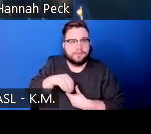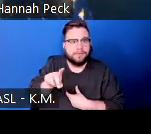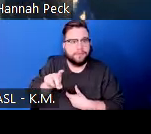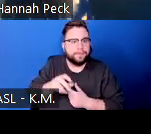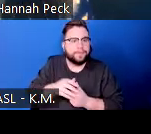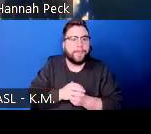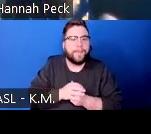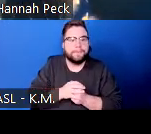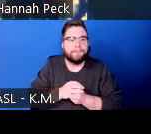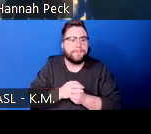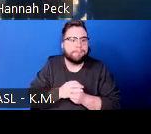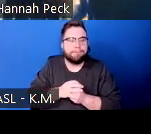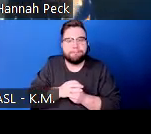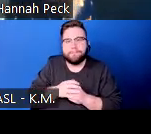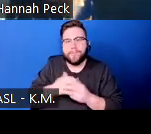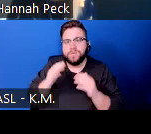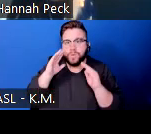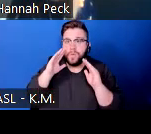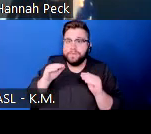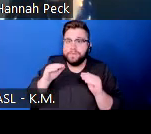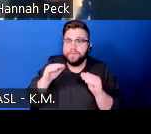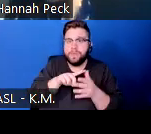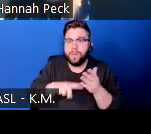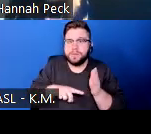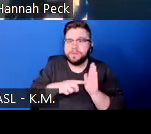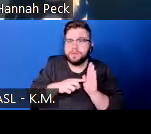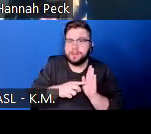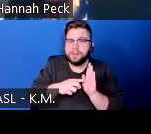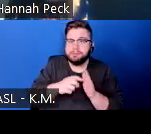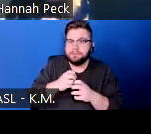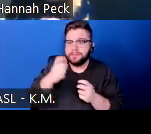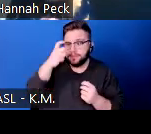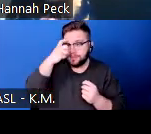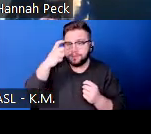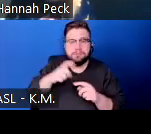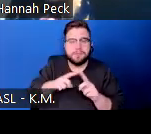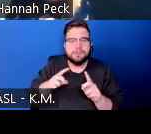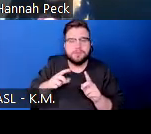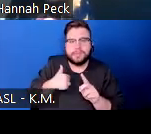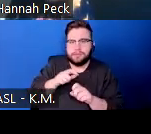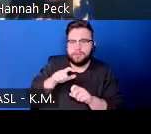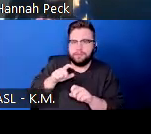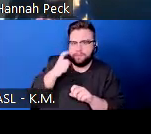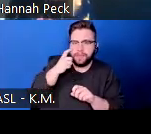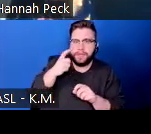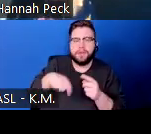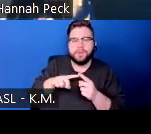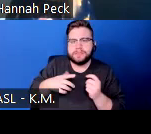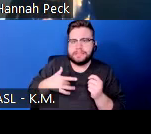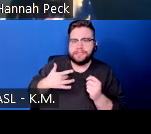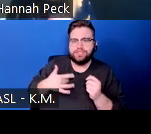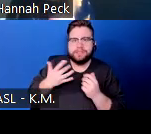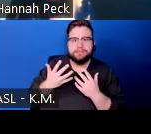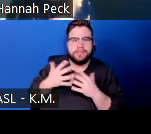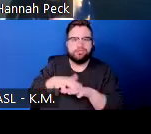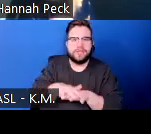So hopefully those examples made sense, but what we think about in OT is the sensory integration theory. So our job